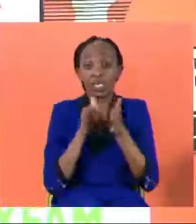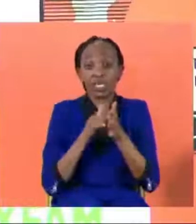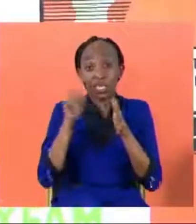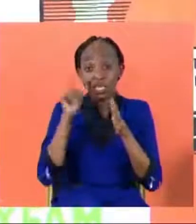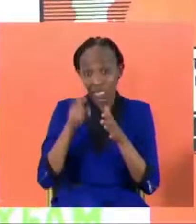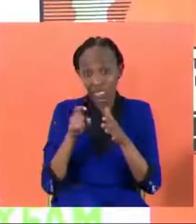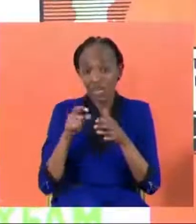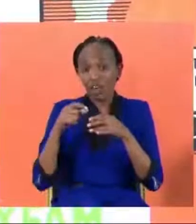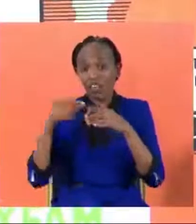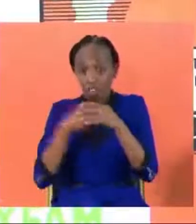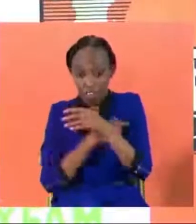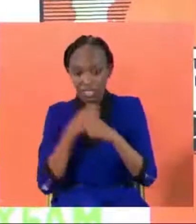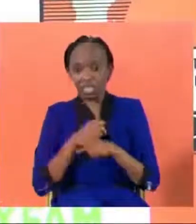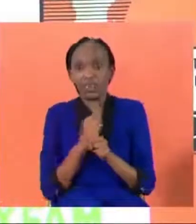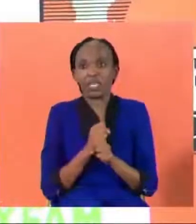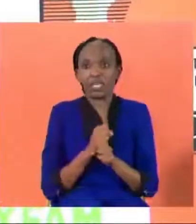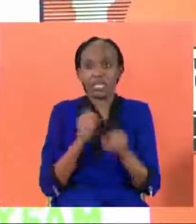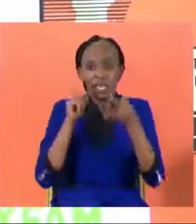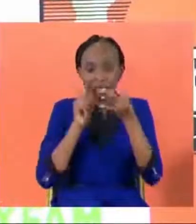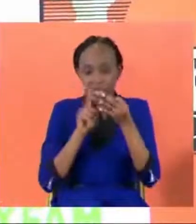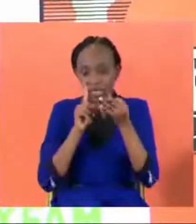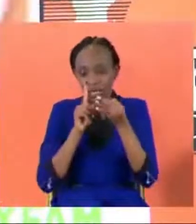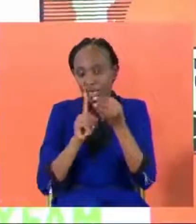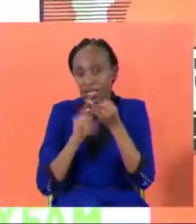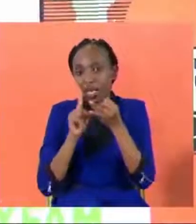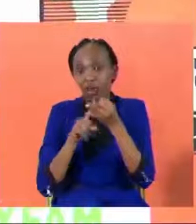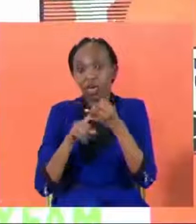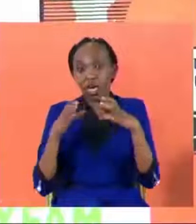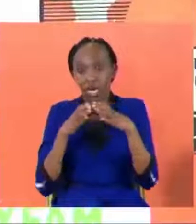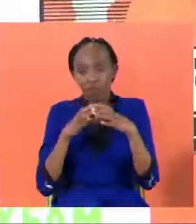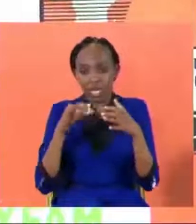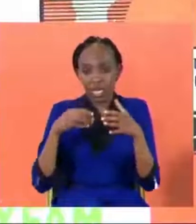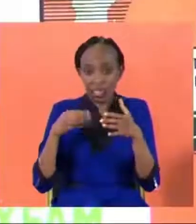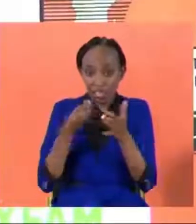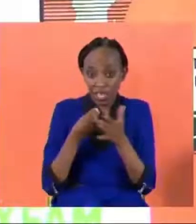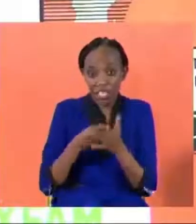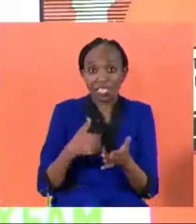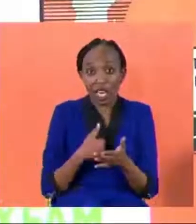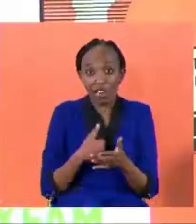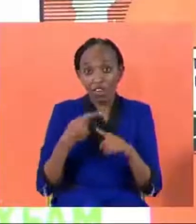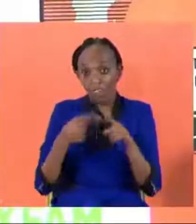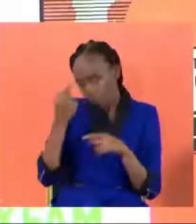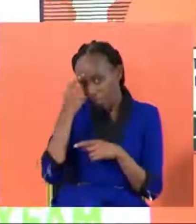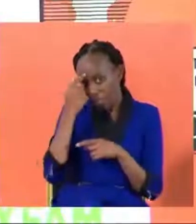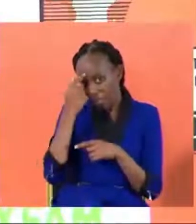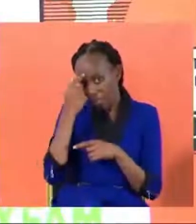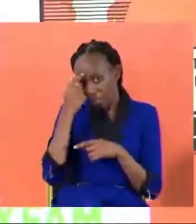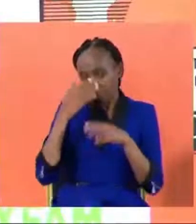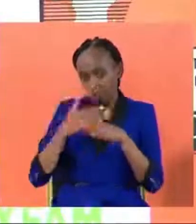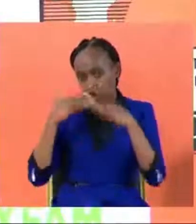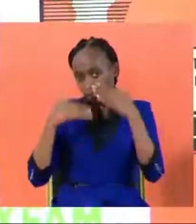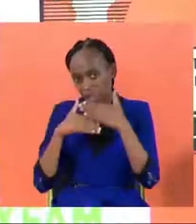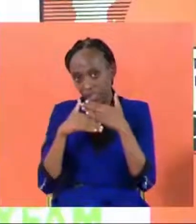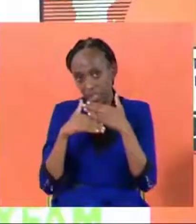vaccine manufacturing. And then I brought out a second company that has secured financing from India to build